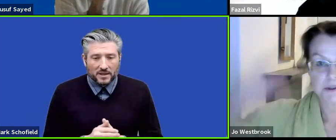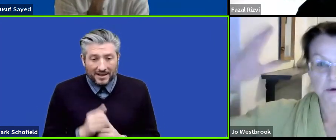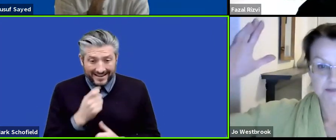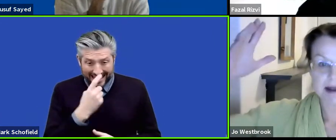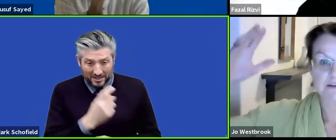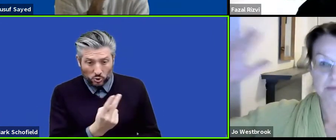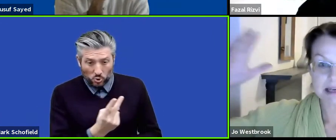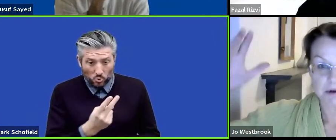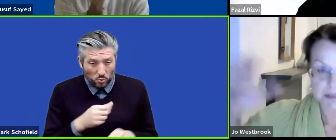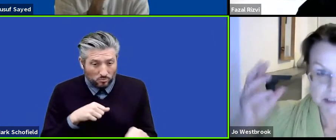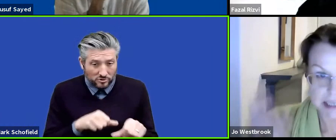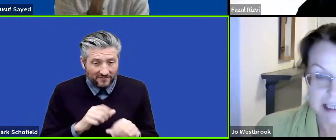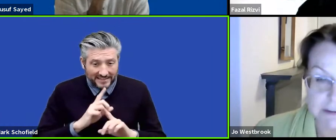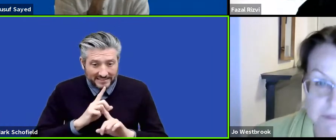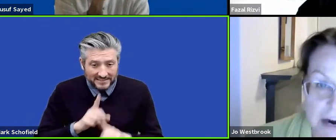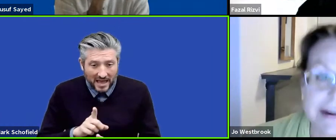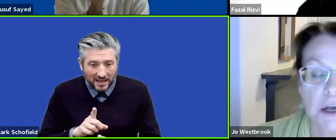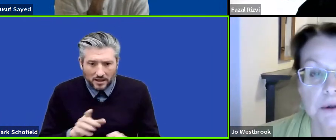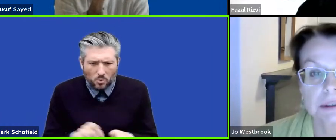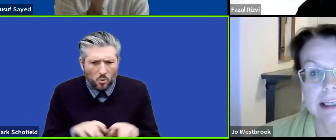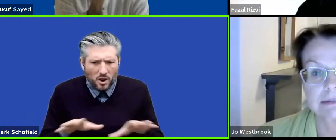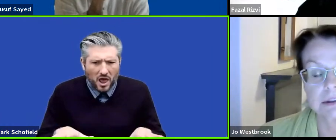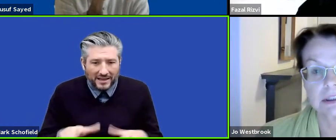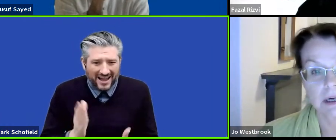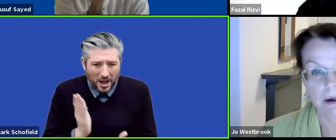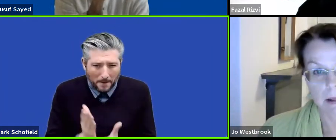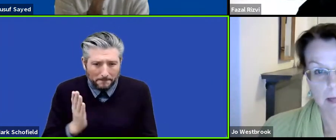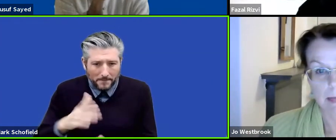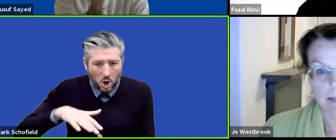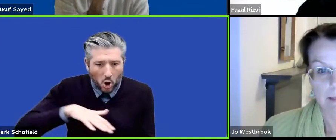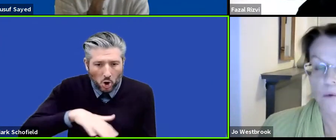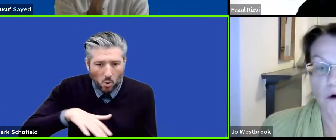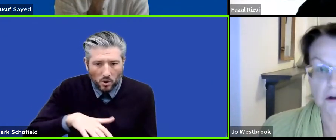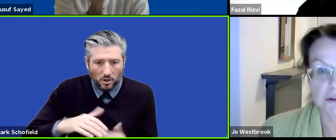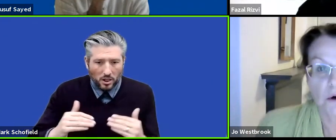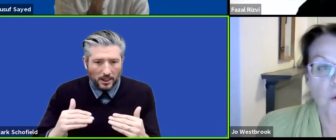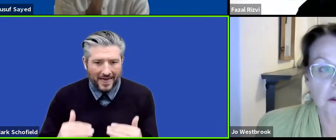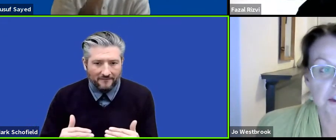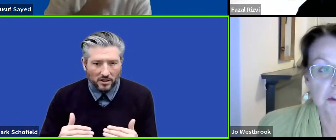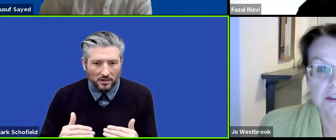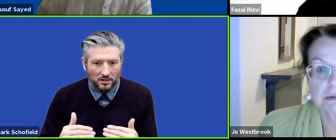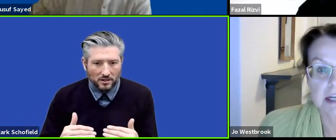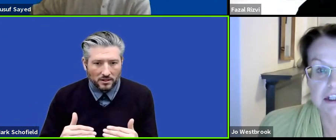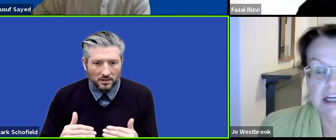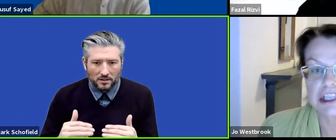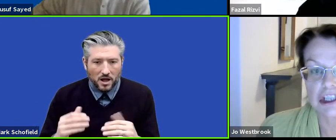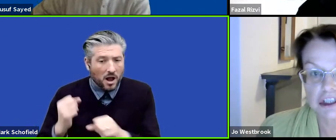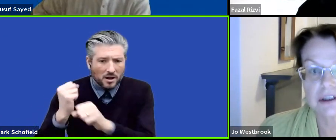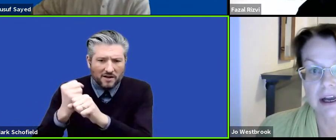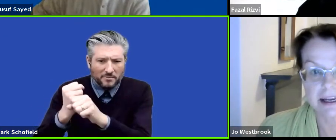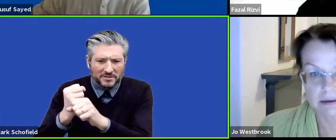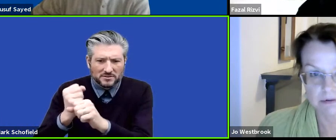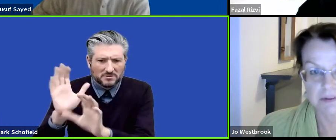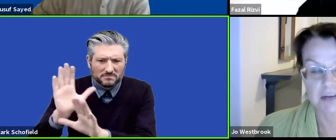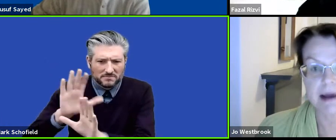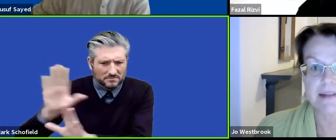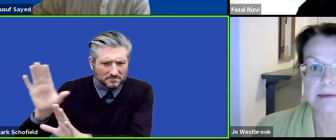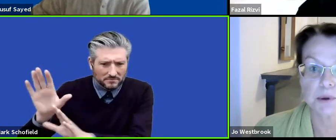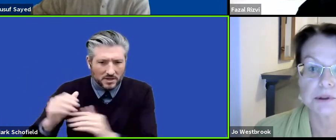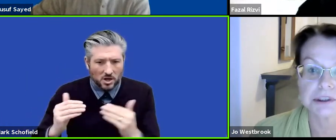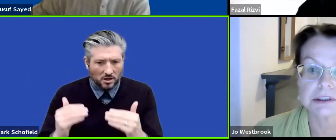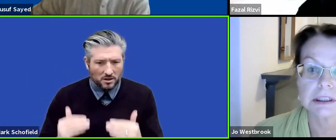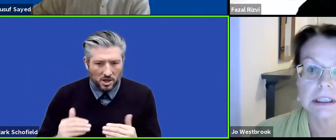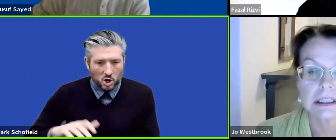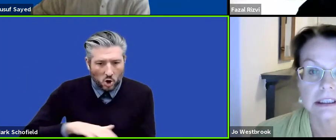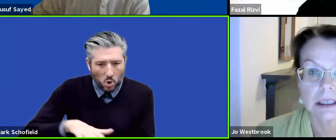could that look like? We've talked about the big policy at a very local level. what could education look like if you think about